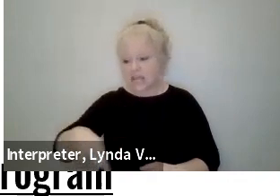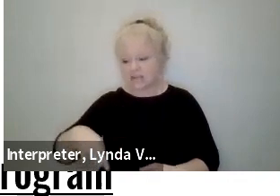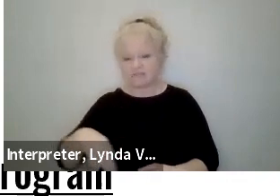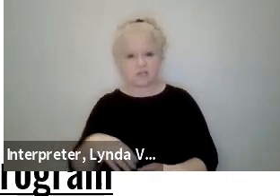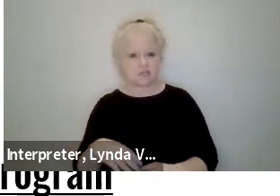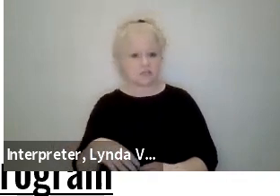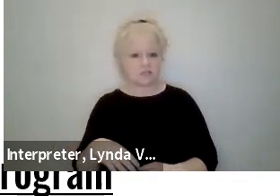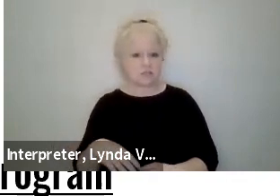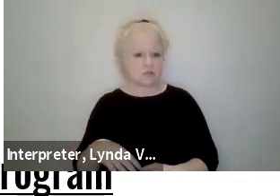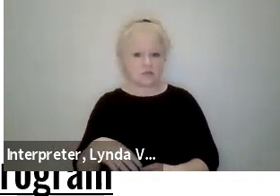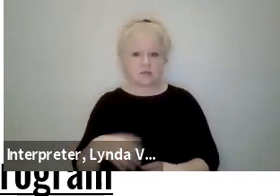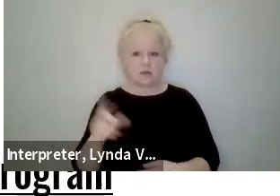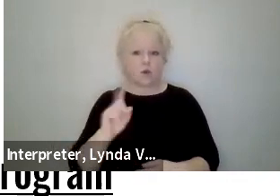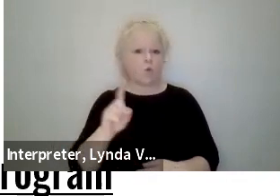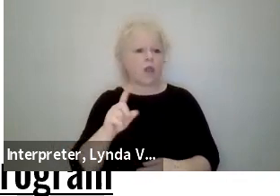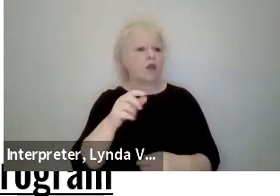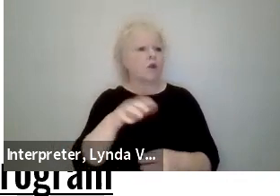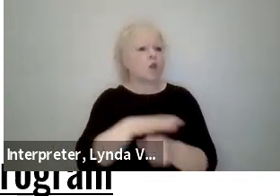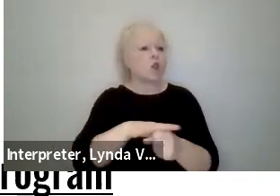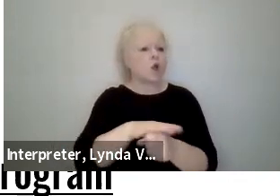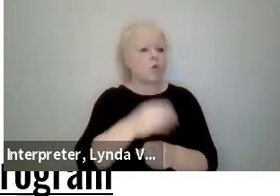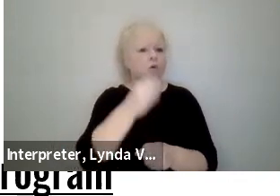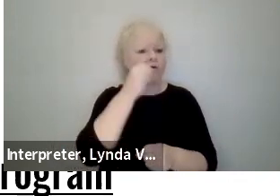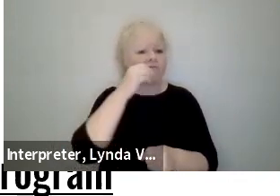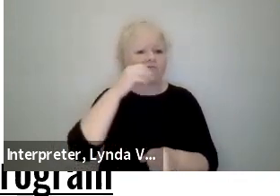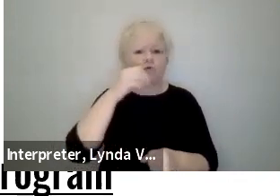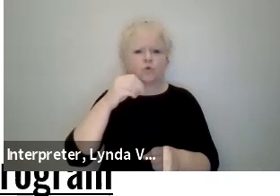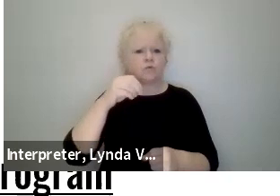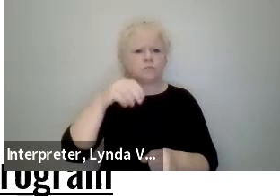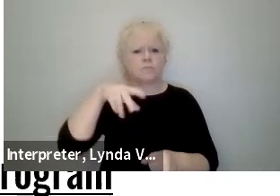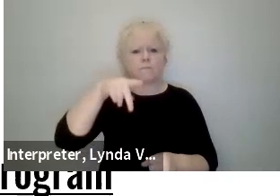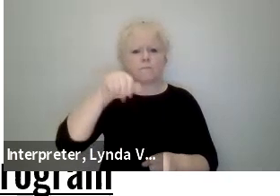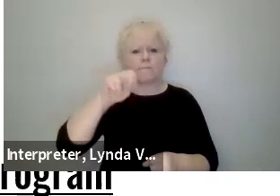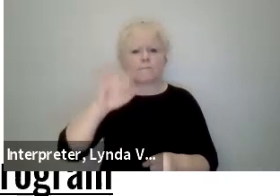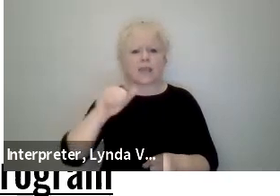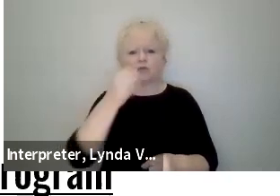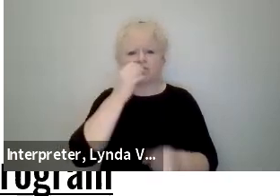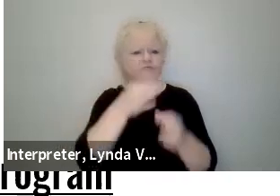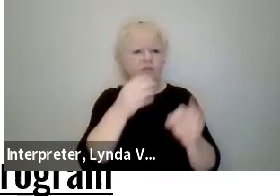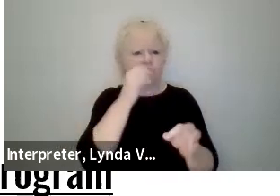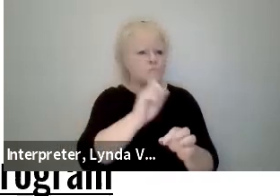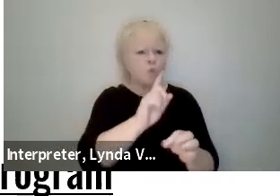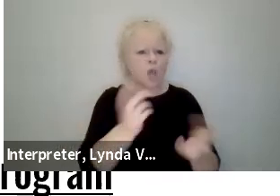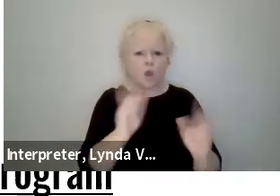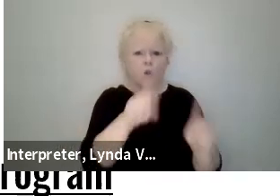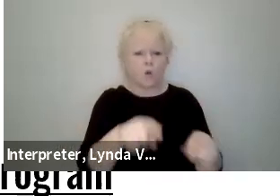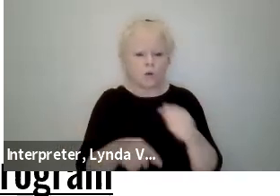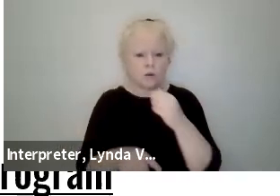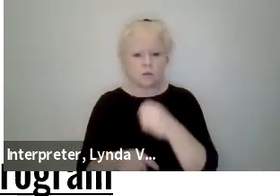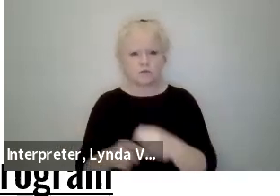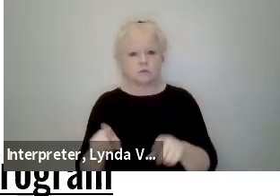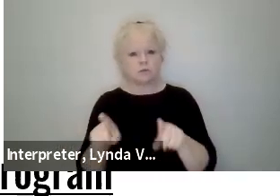their local food pantry, whatever that may be. But that's a snapshot of some of the Deaf